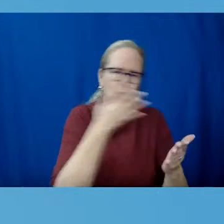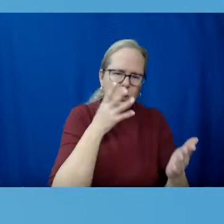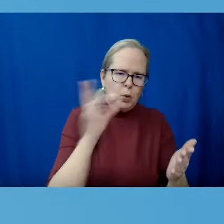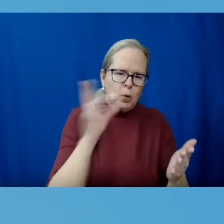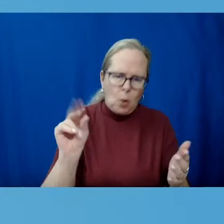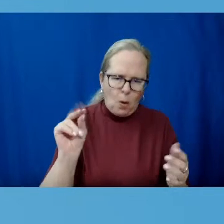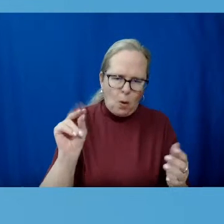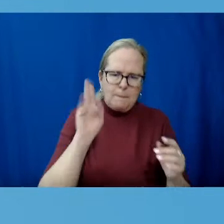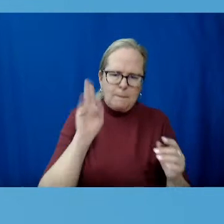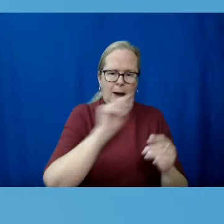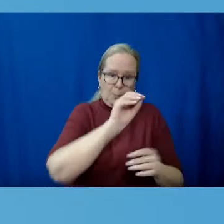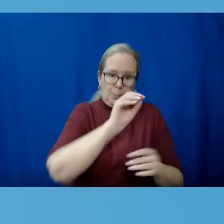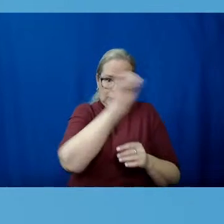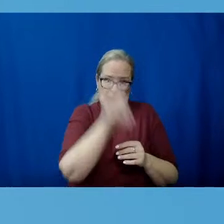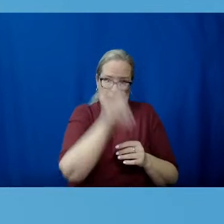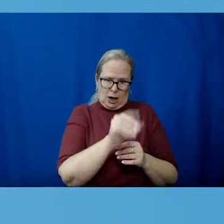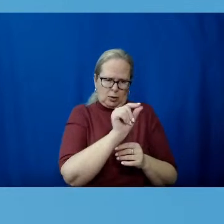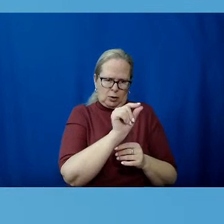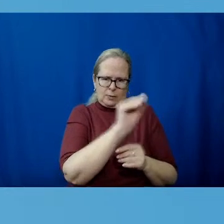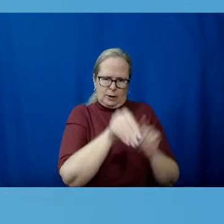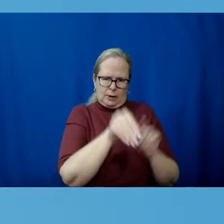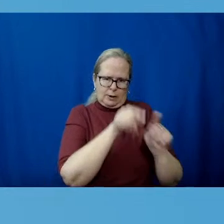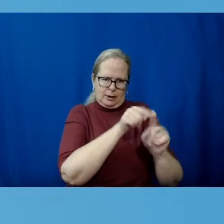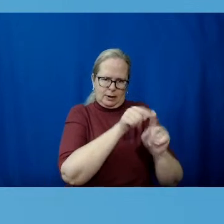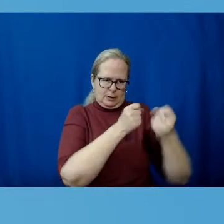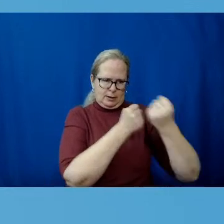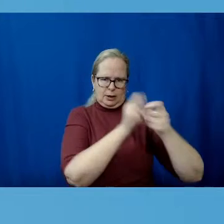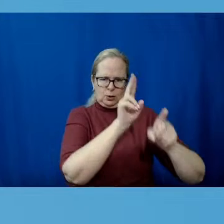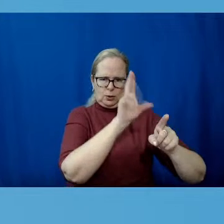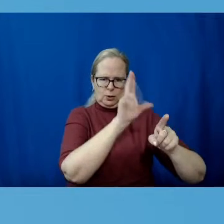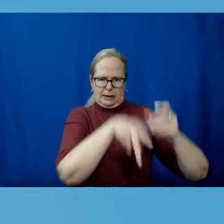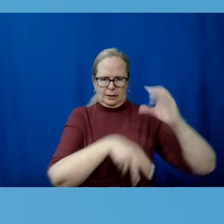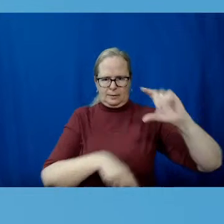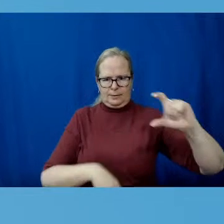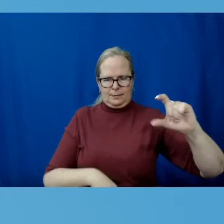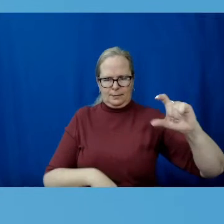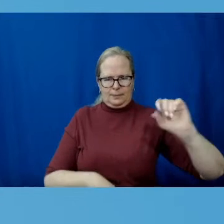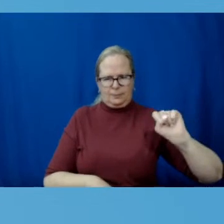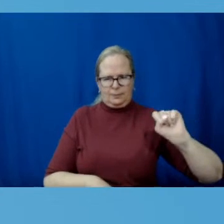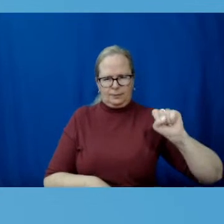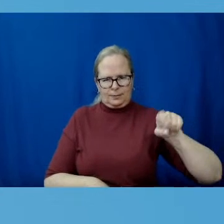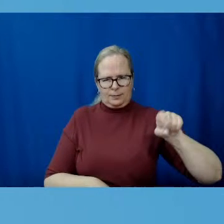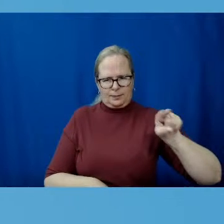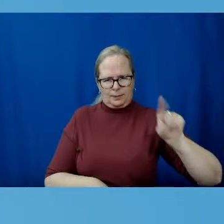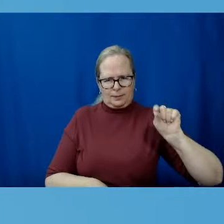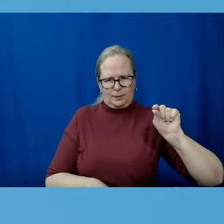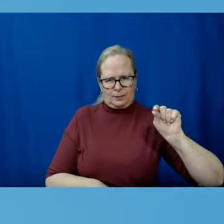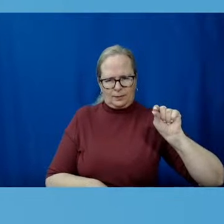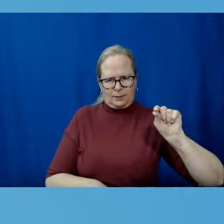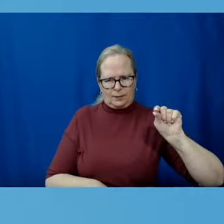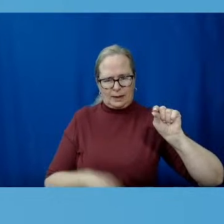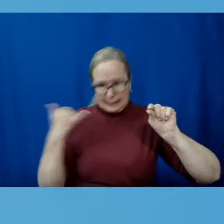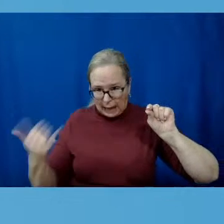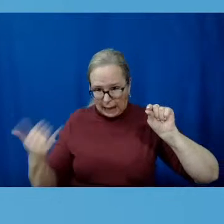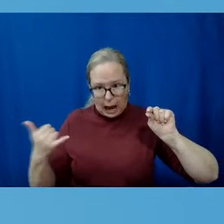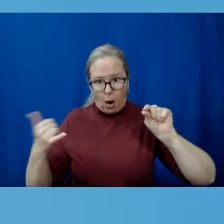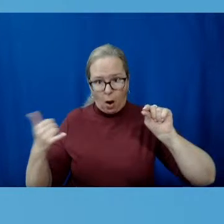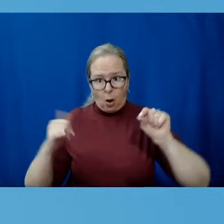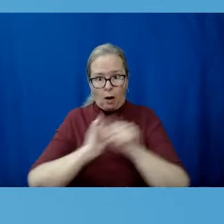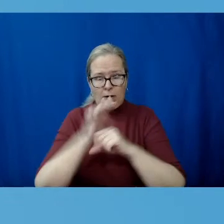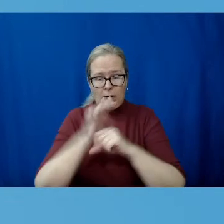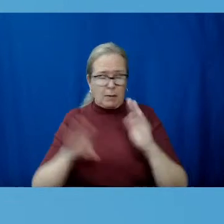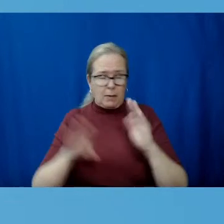Like now at this stage, as we're hitting this other huge spike in a wave where we're watching our system collapse